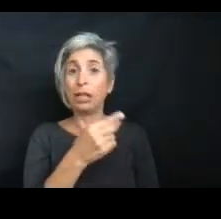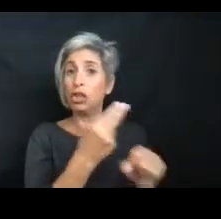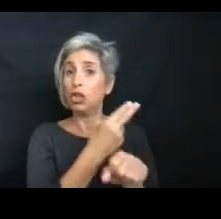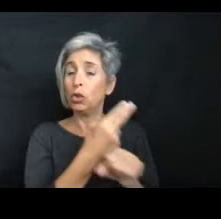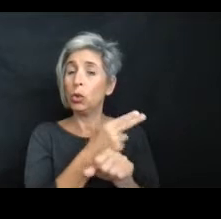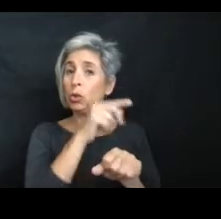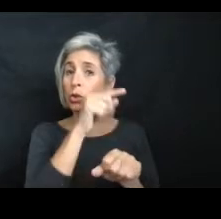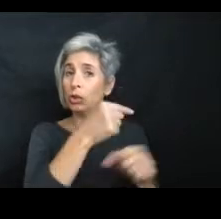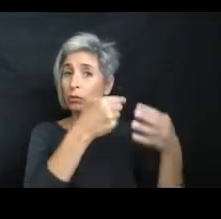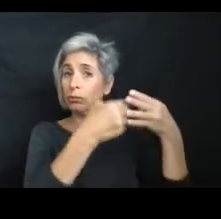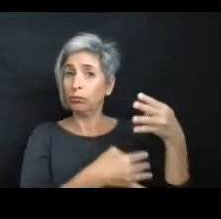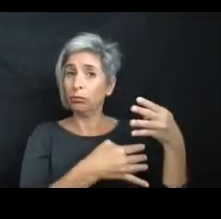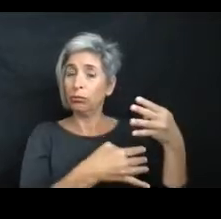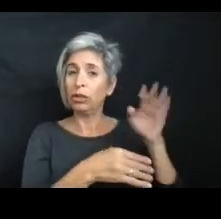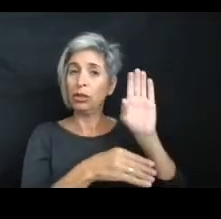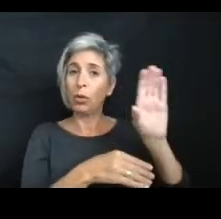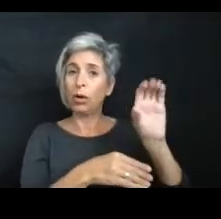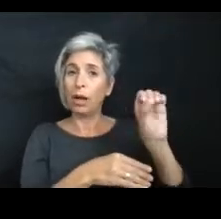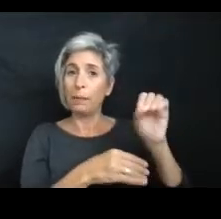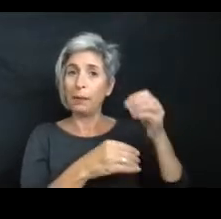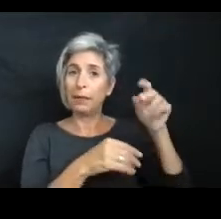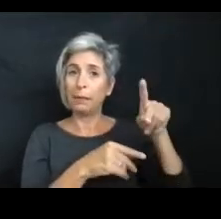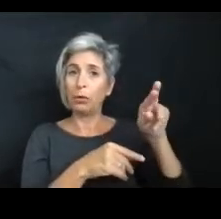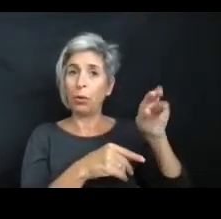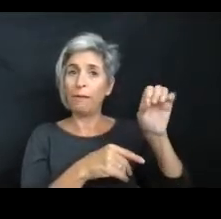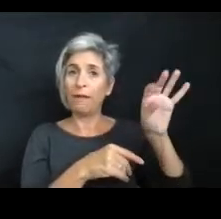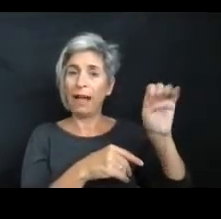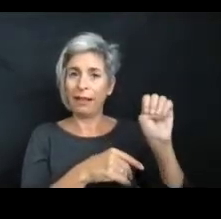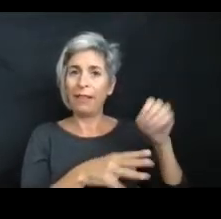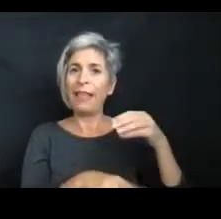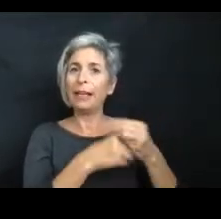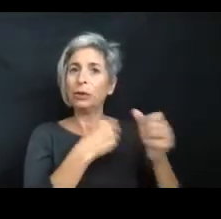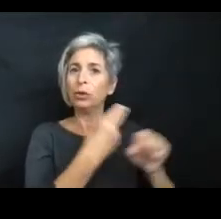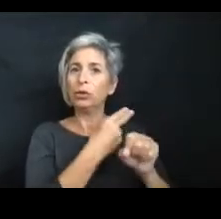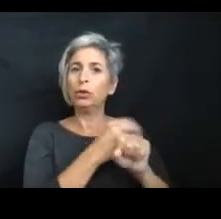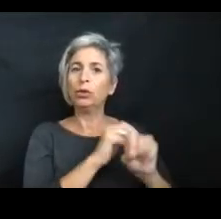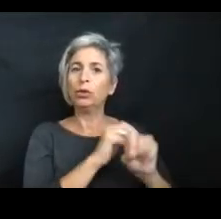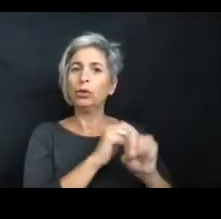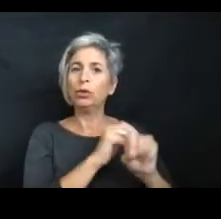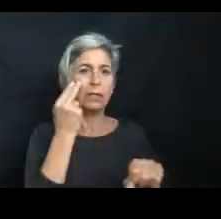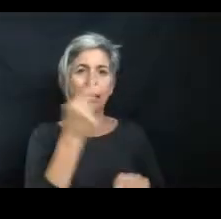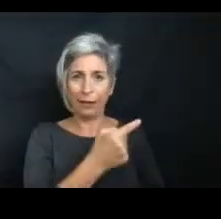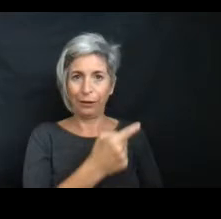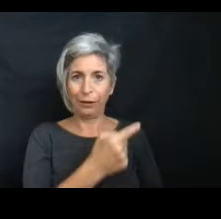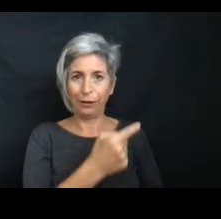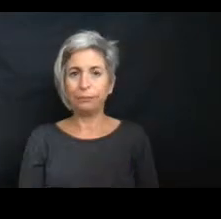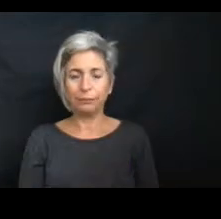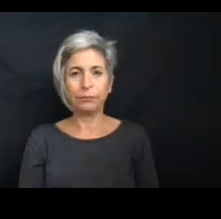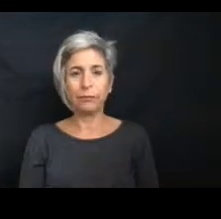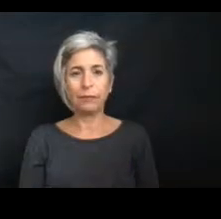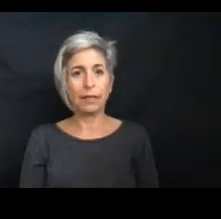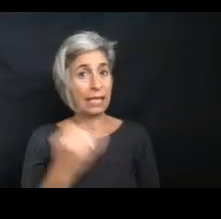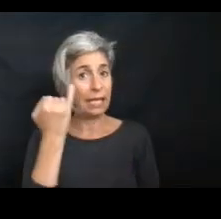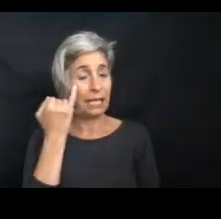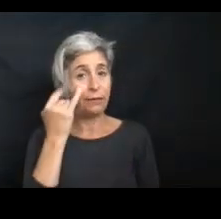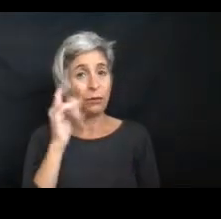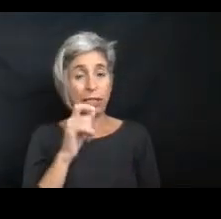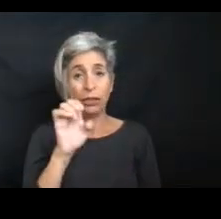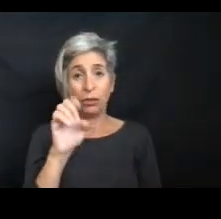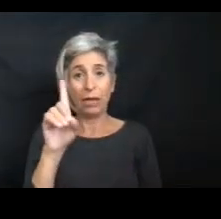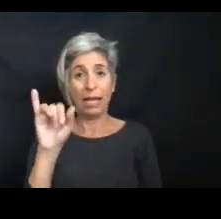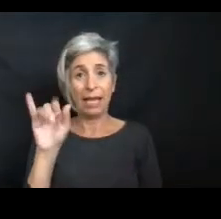your company profile, you'll see the extra user that you just added. If for any reason you need to edit that user, you